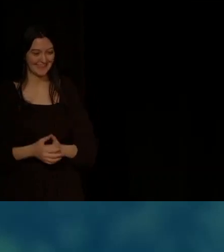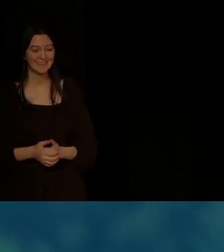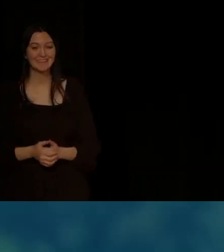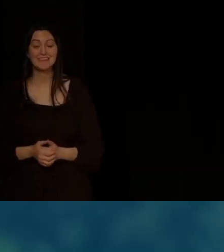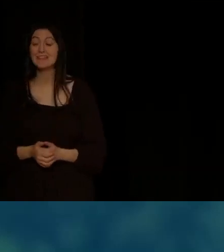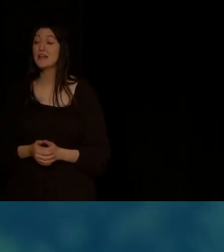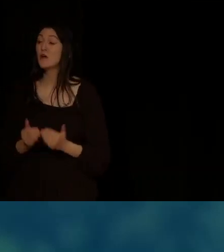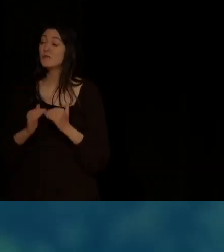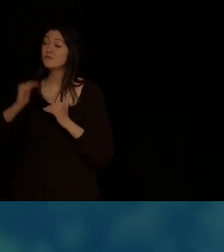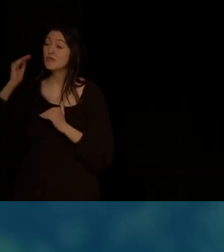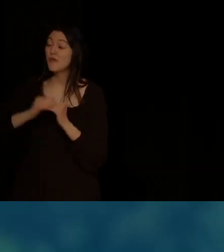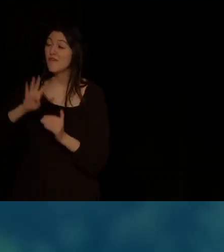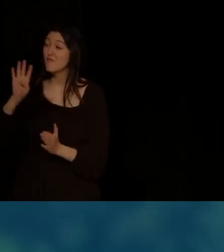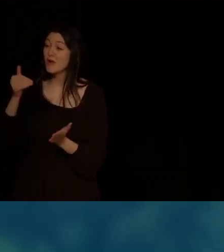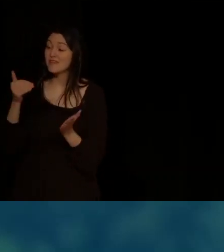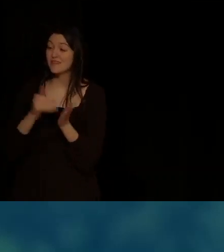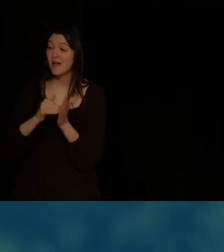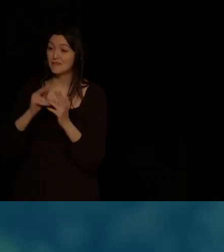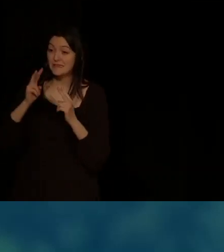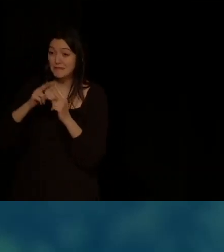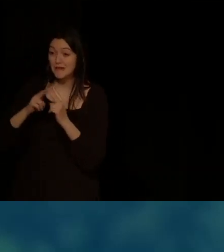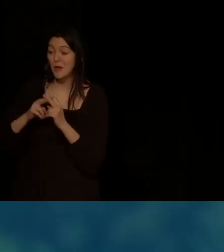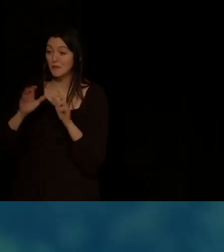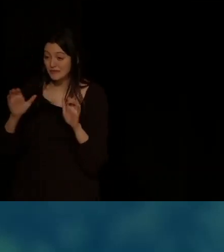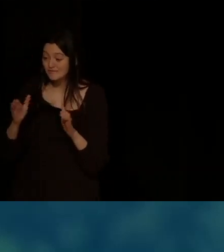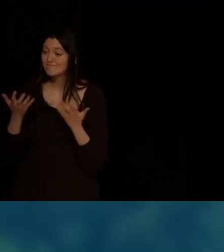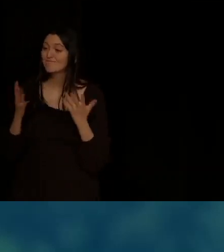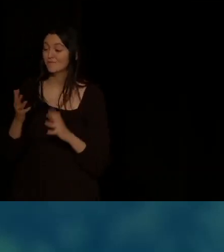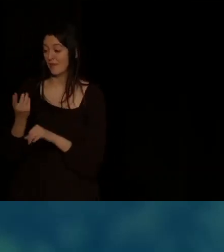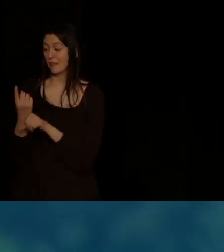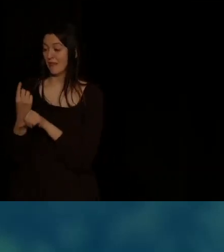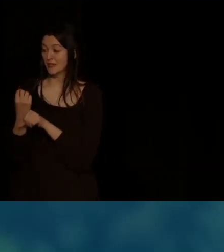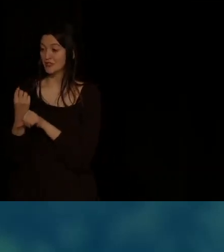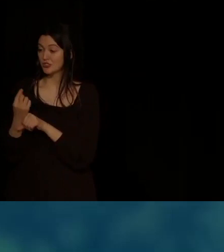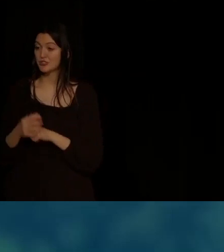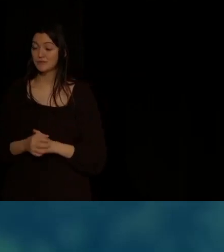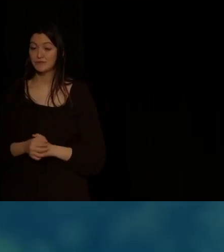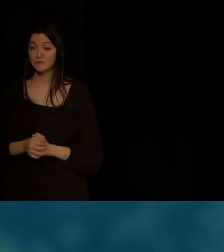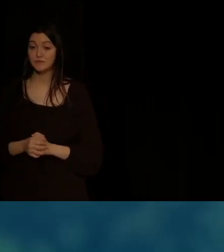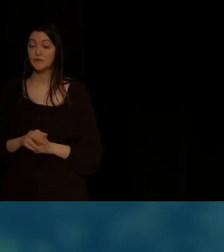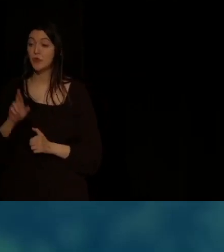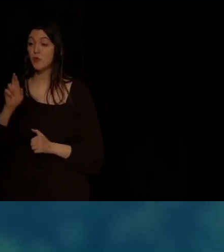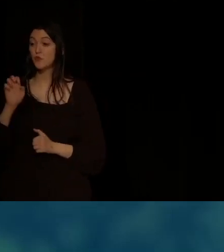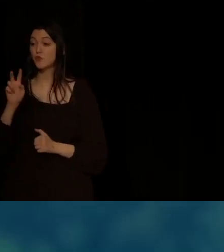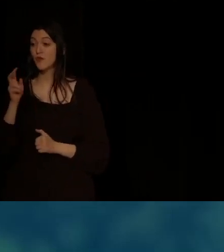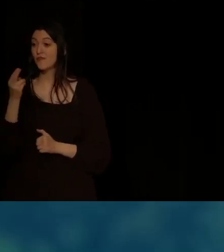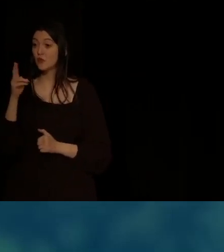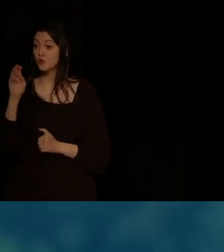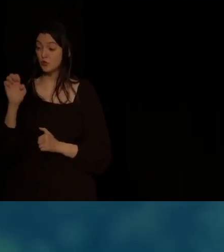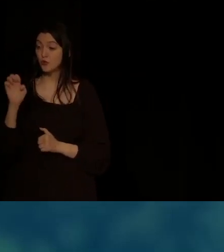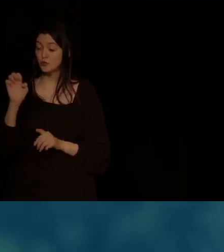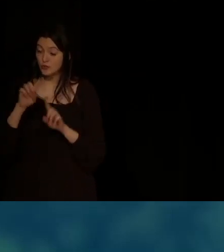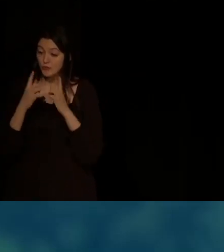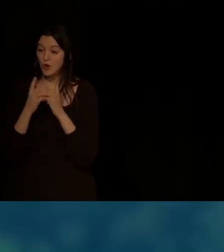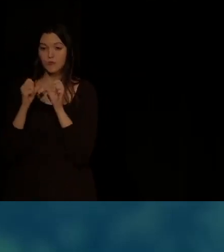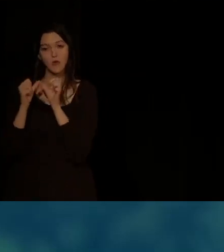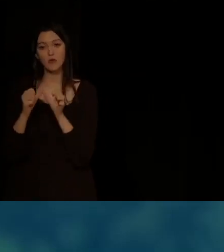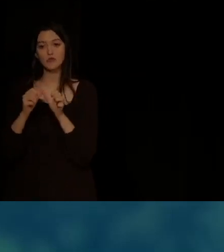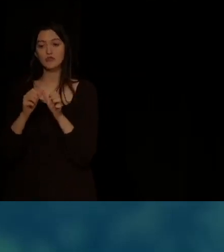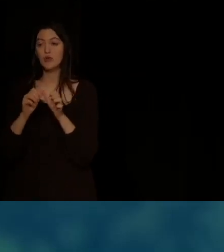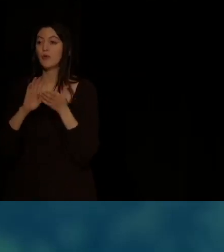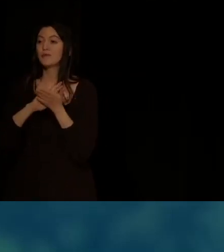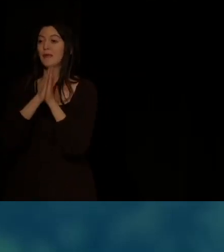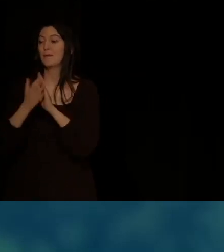which more than 4,000 couples did last year. The Revenue Department also continues digitizing records to make